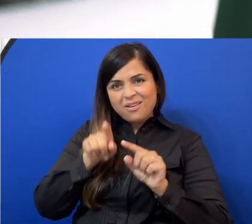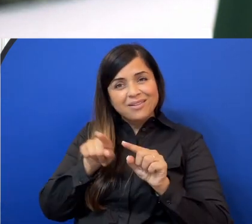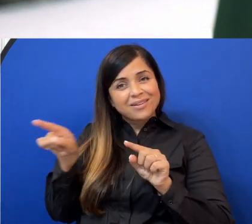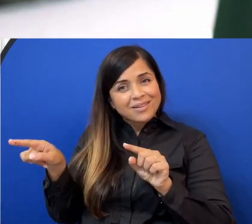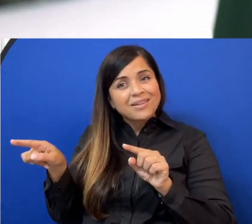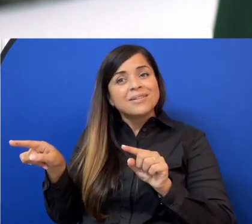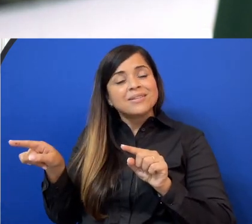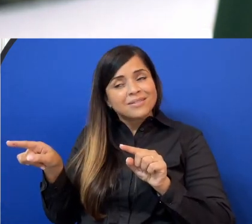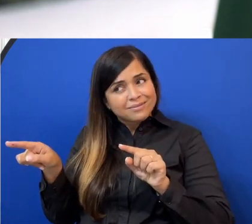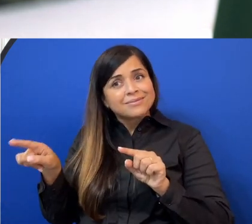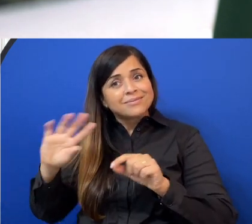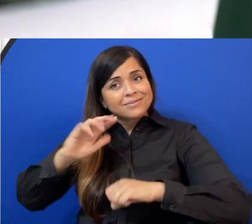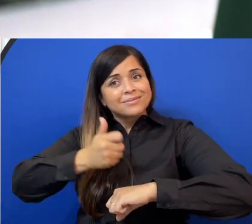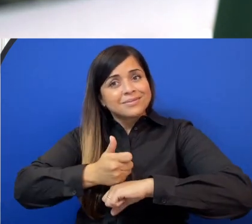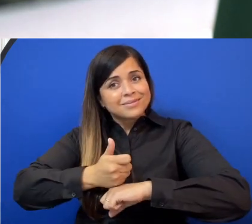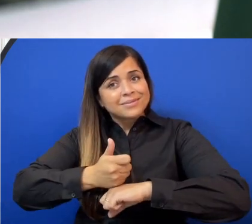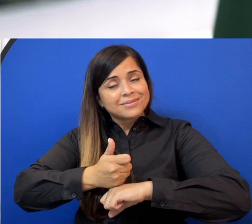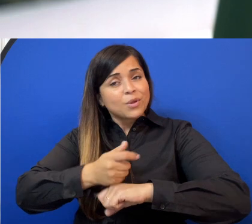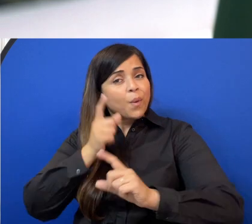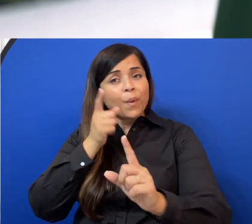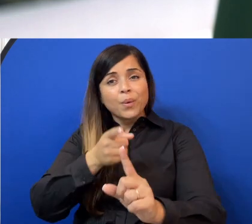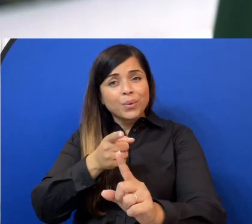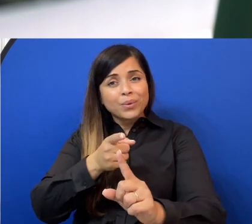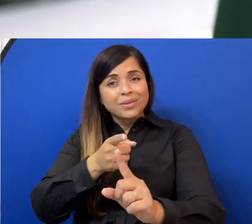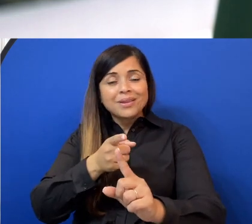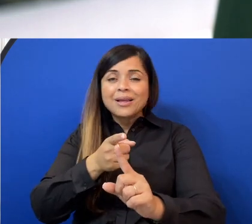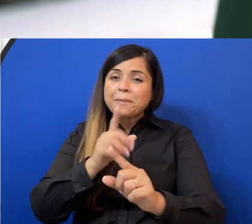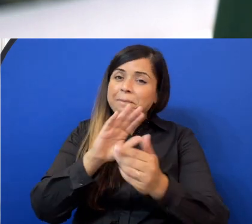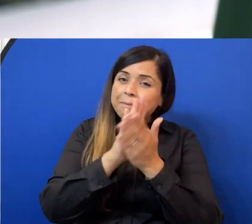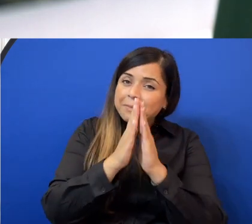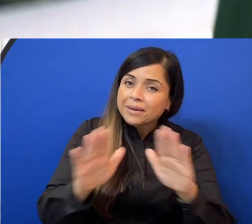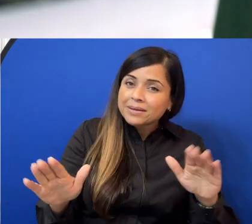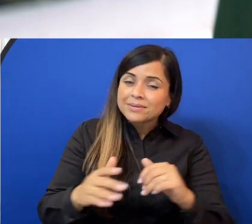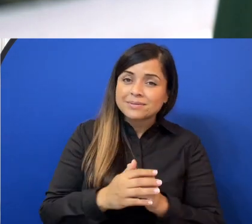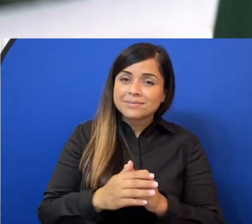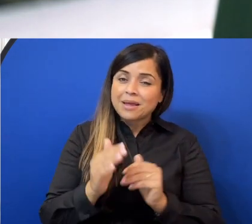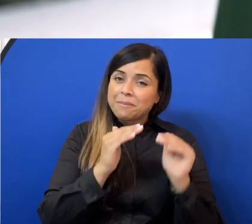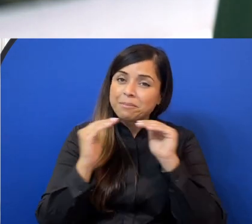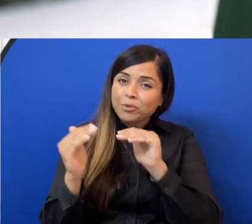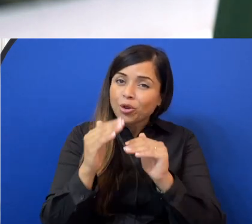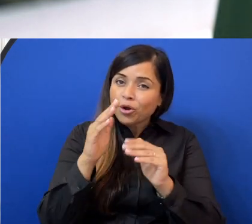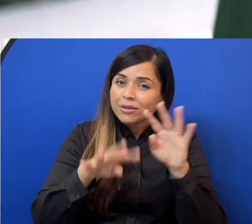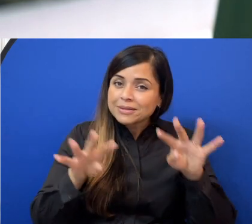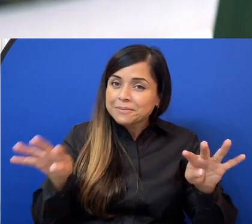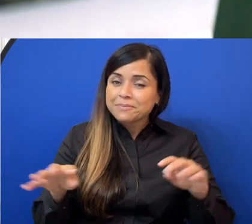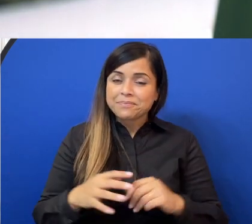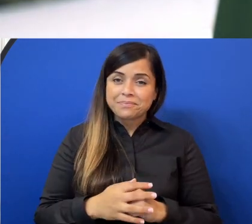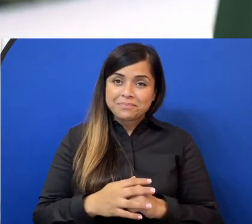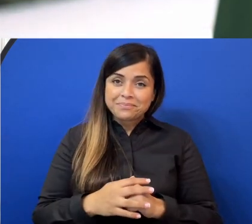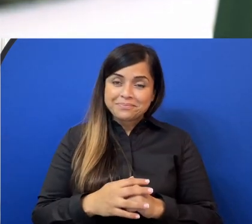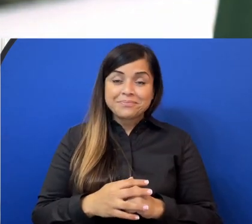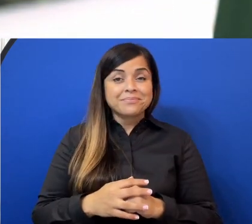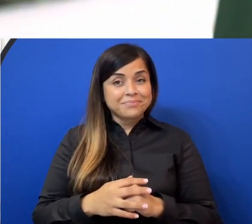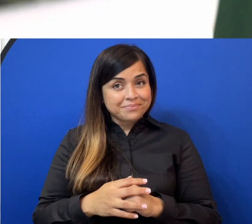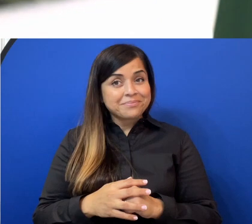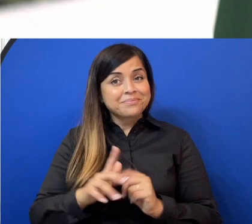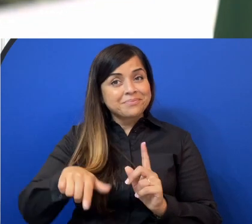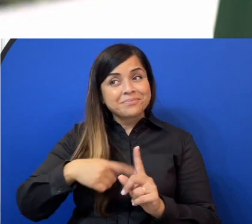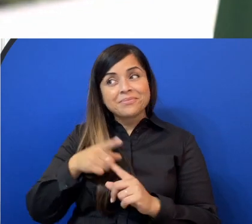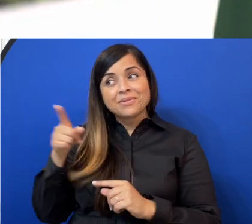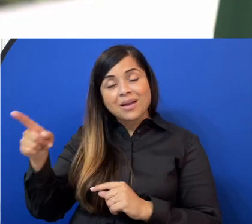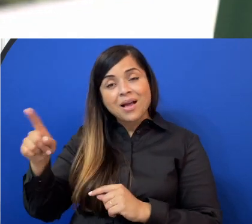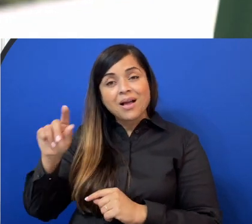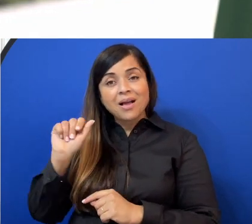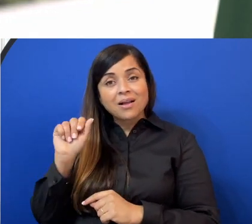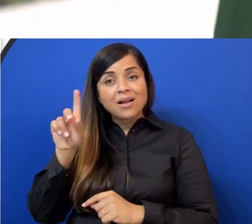dedicated to fostering peace and pluralism. And finally, the Imamat's partnerships have extended to formal agreements